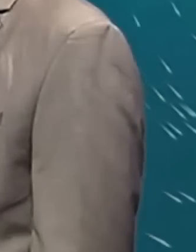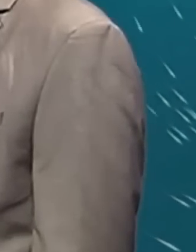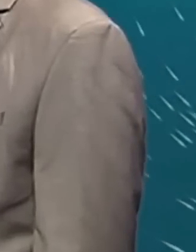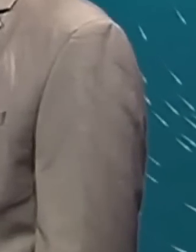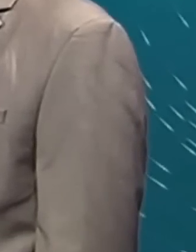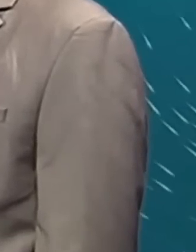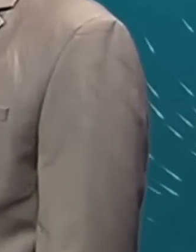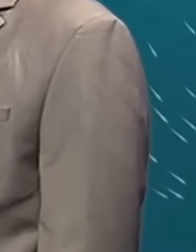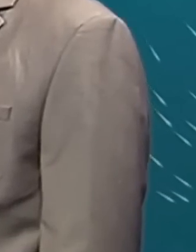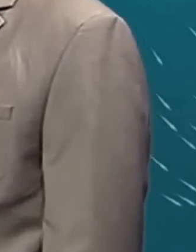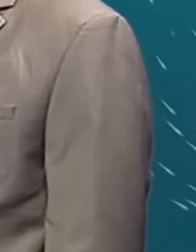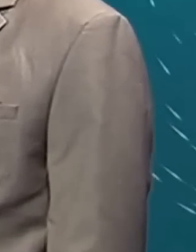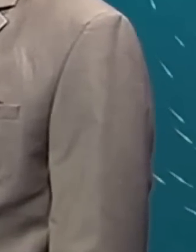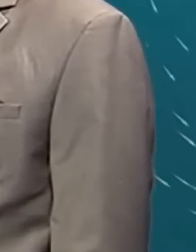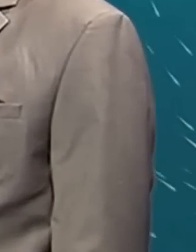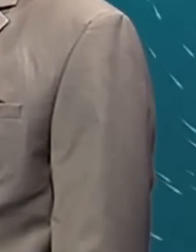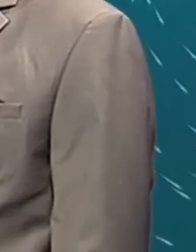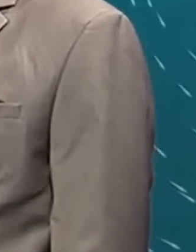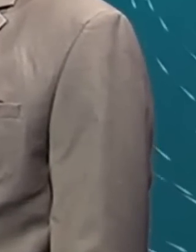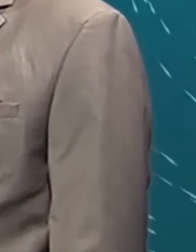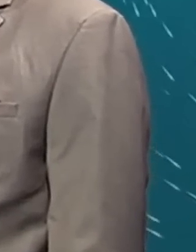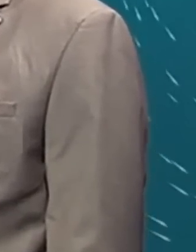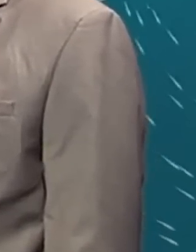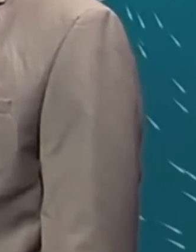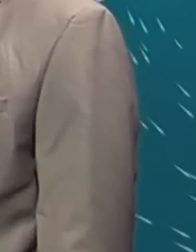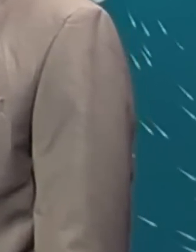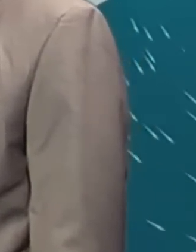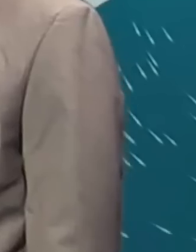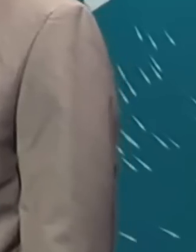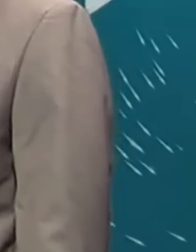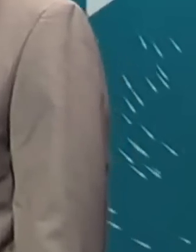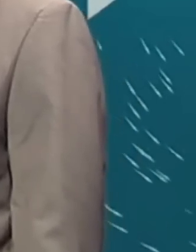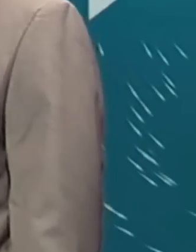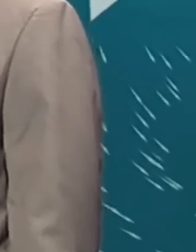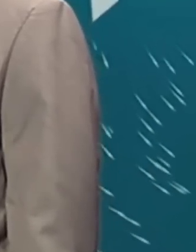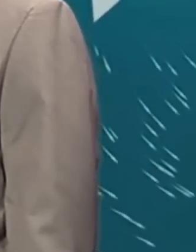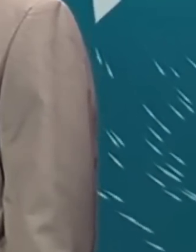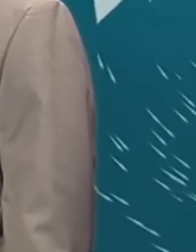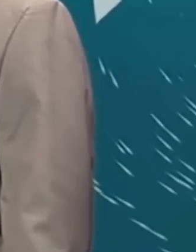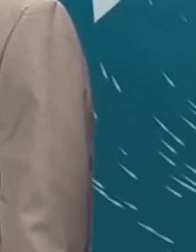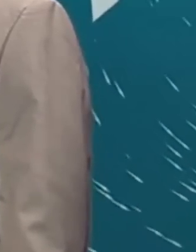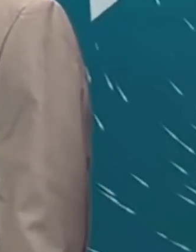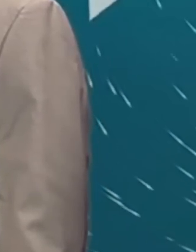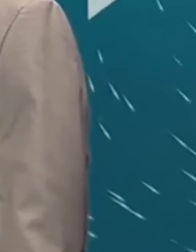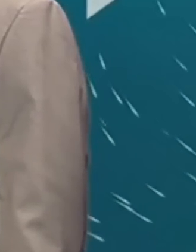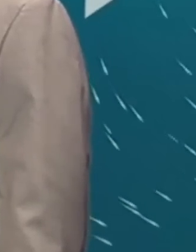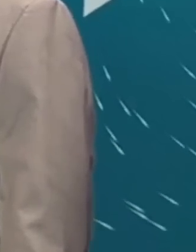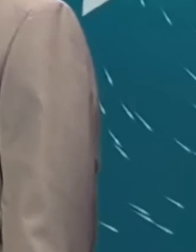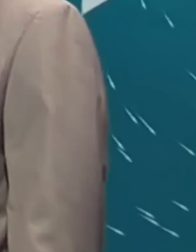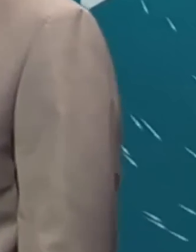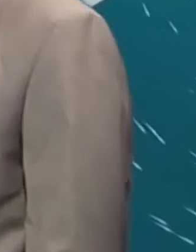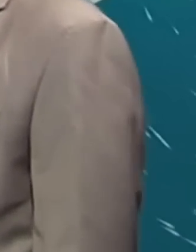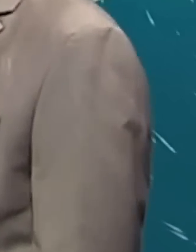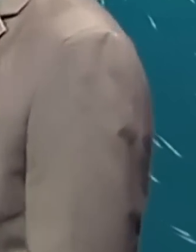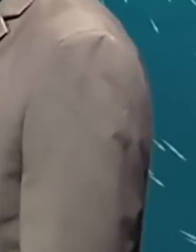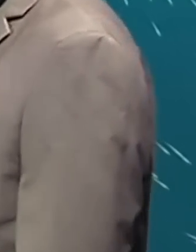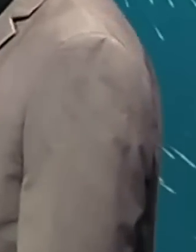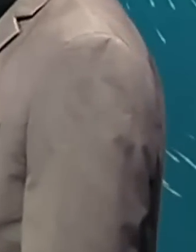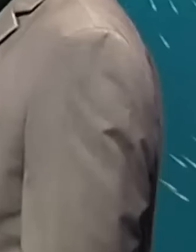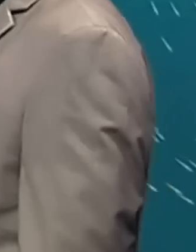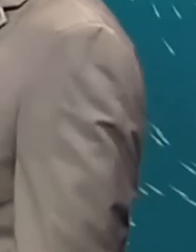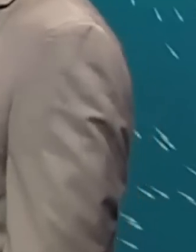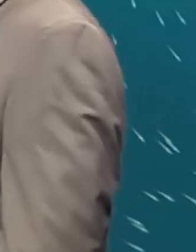ka dikarolong tšeo re bona gabotse le tla hlaba gabotsena fela la ka moswana re bona gabotsena fela batirelo tša boso ba re lemoša gabotse magašo gore a re hlokomeleng re ka ba le